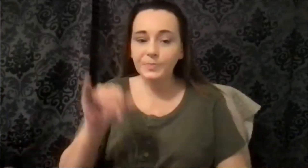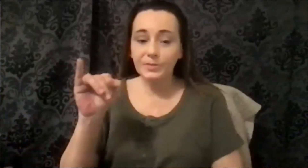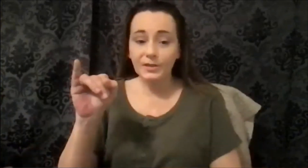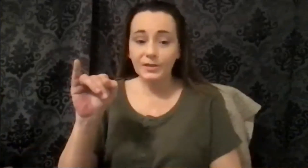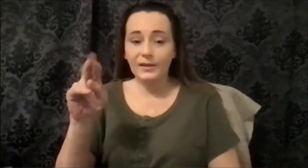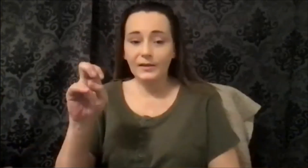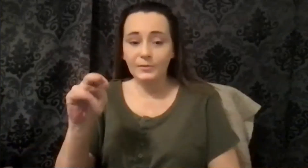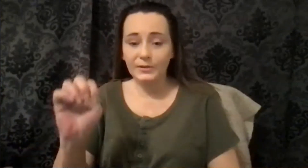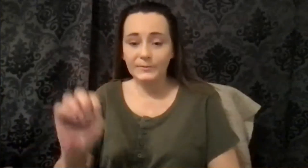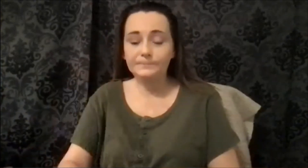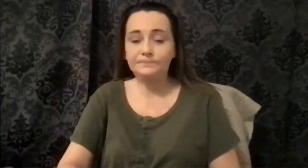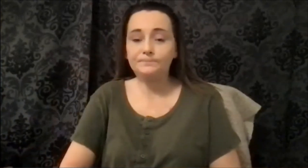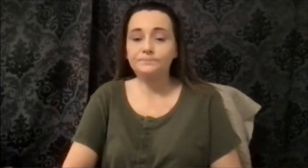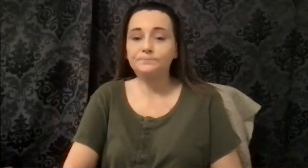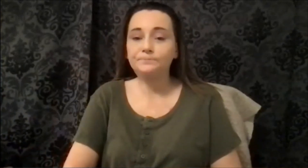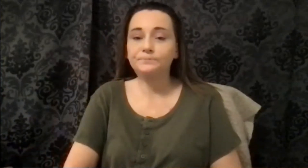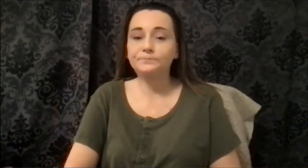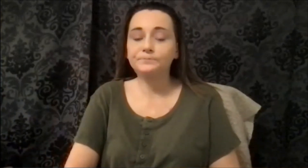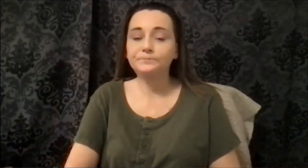Let's see.